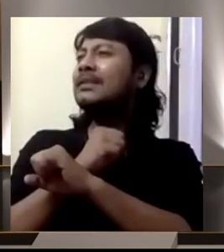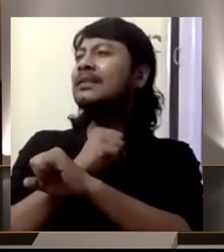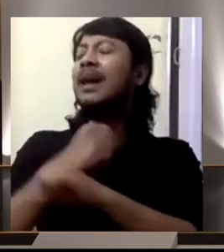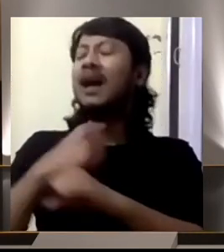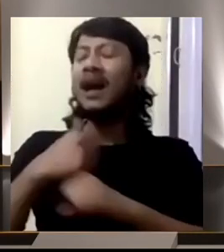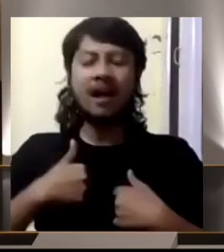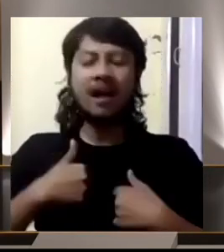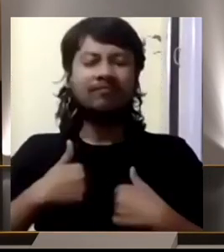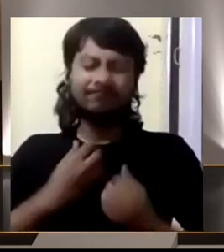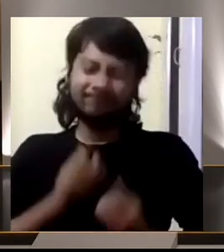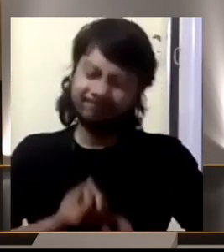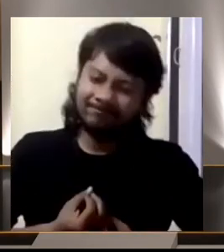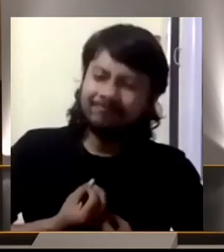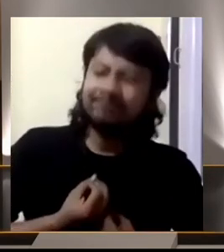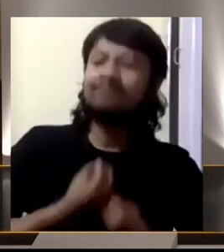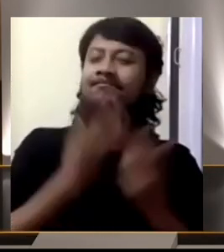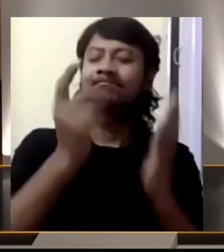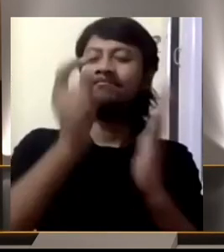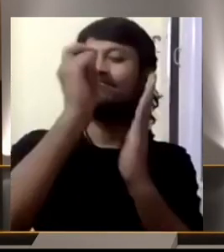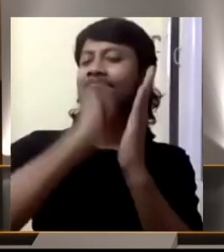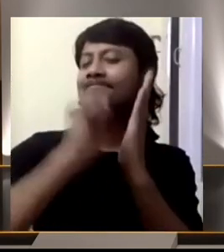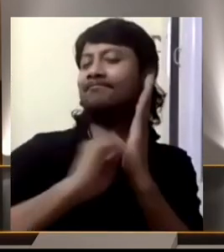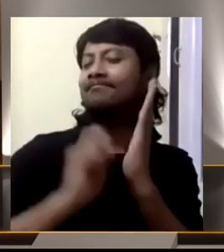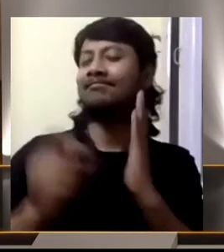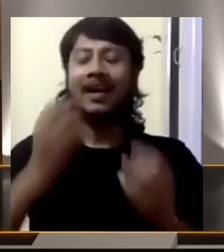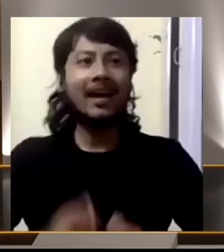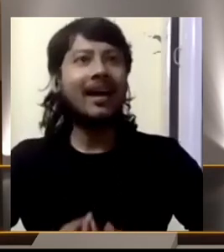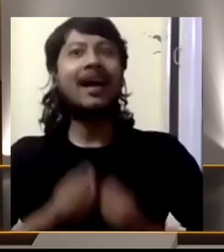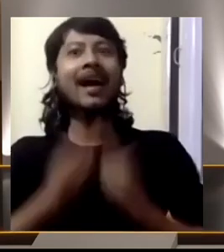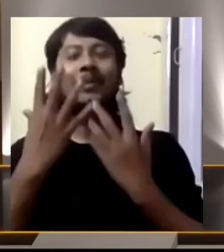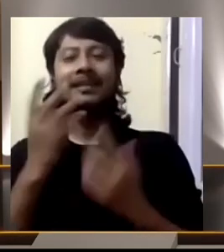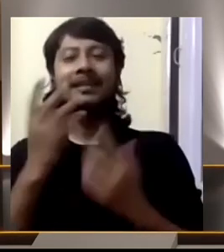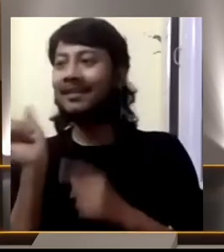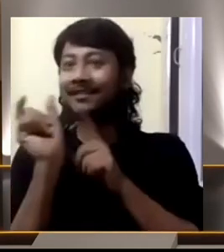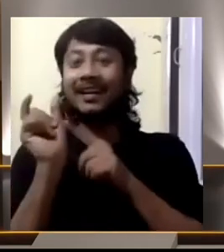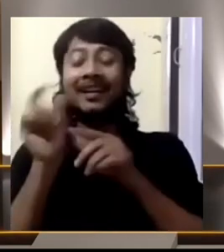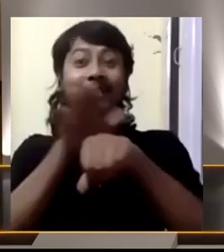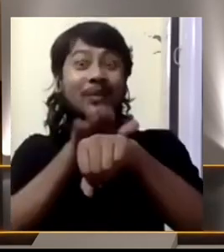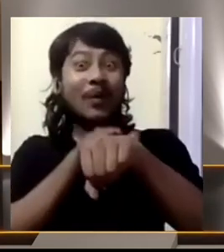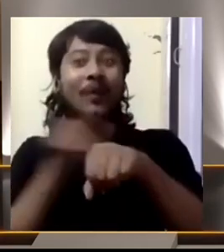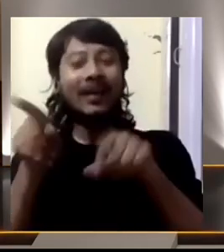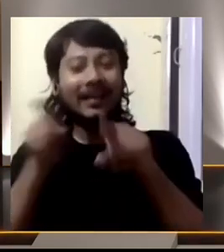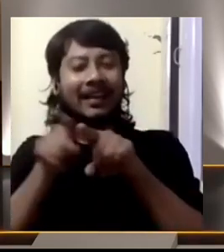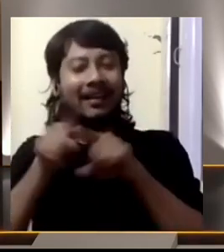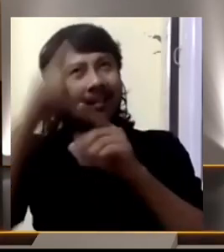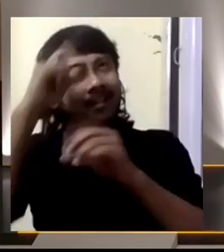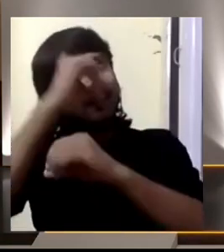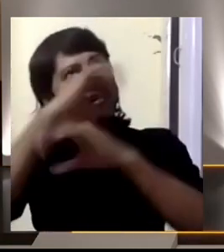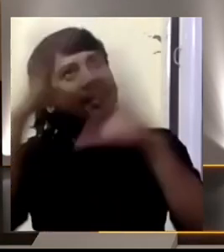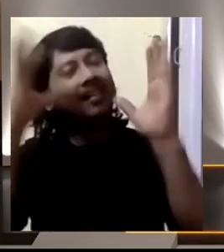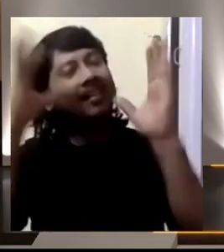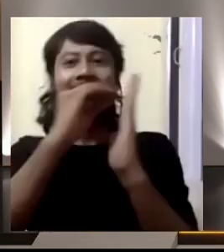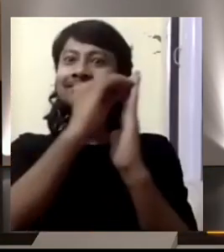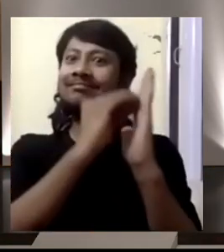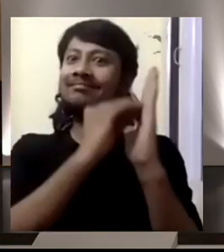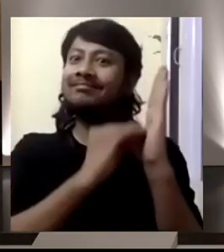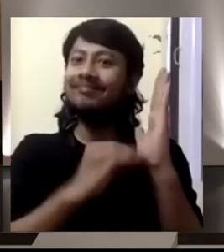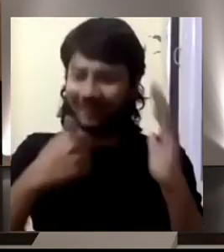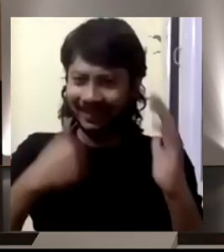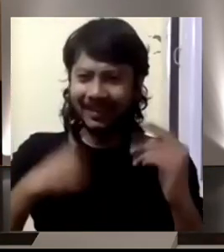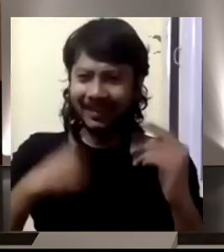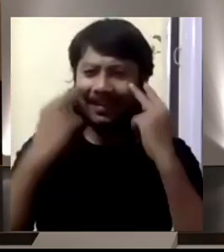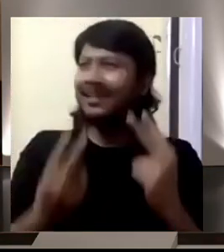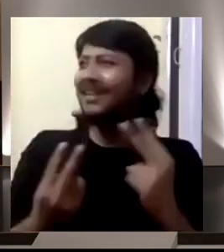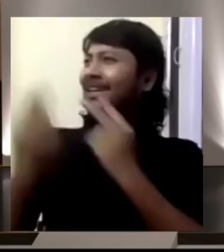happiness. And so much of that book took me back to that simple lesson of despacito, where people took time to